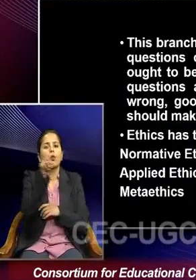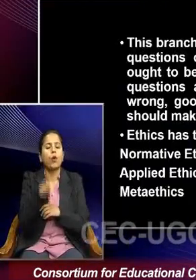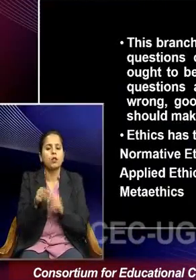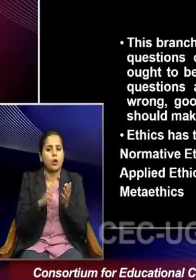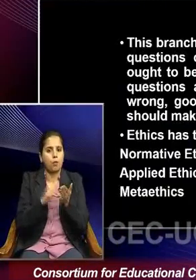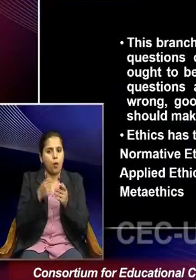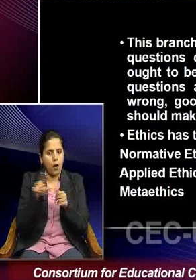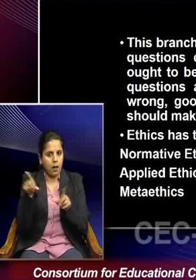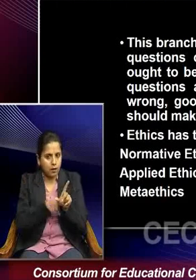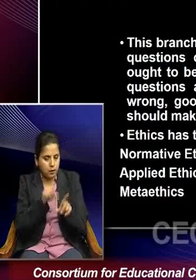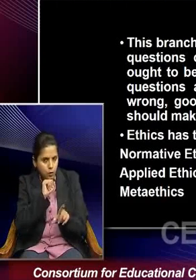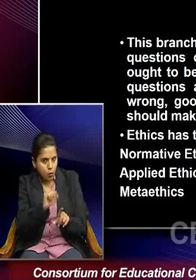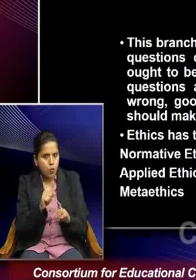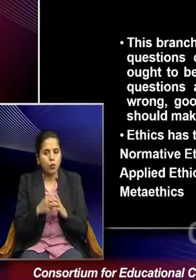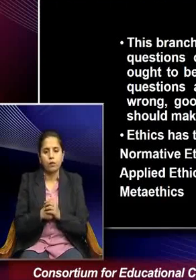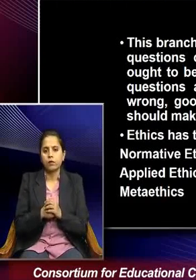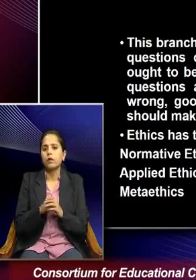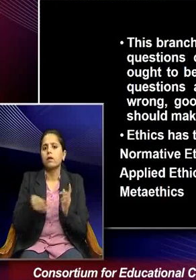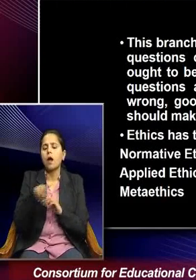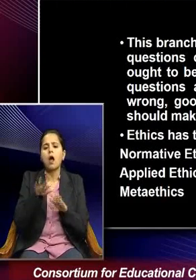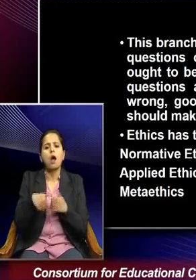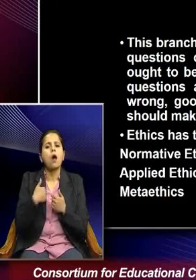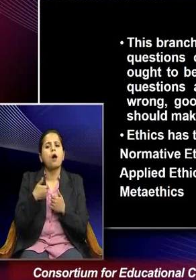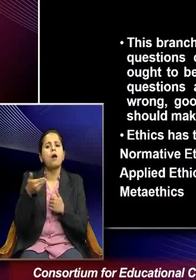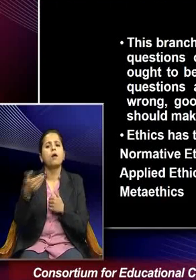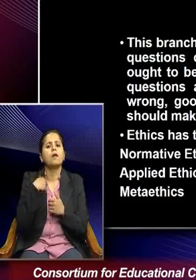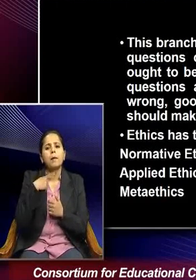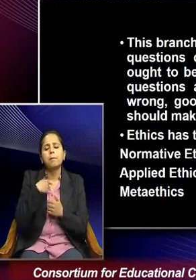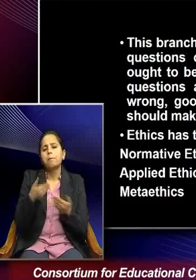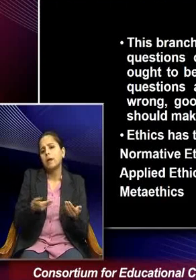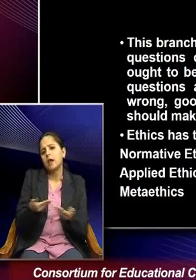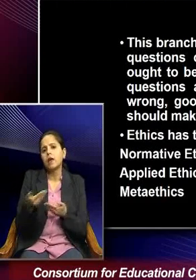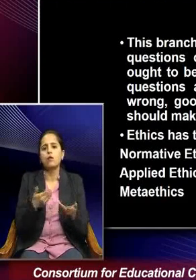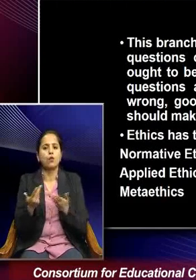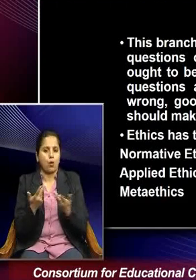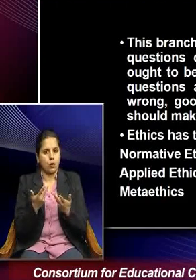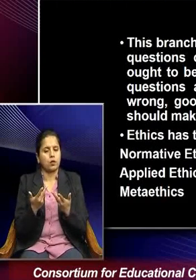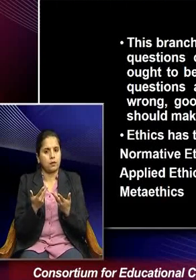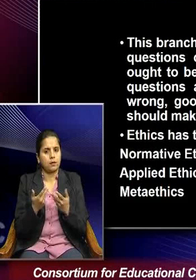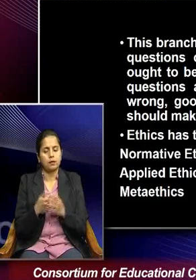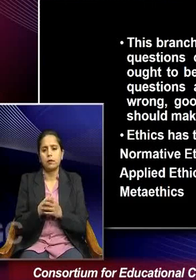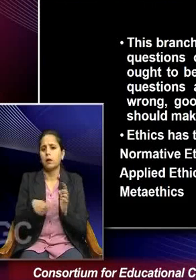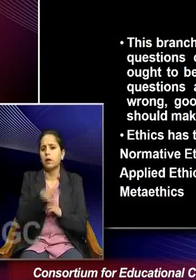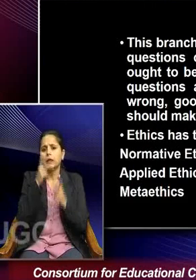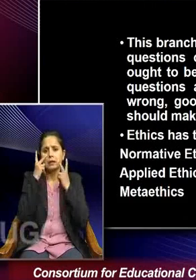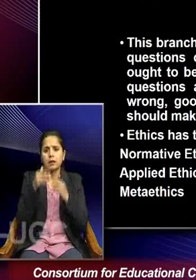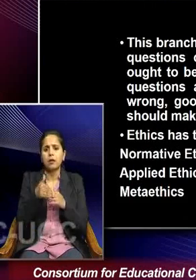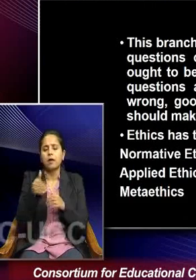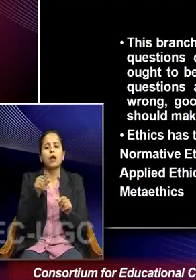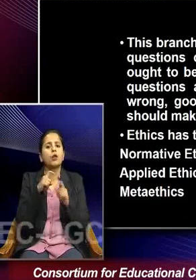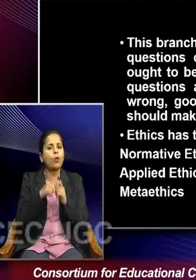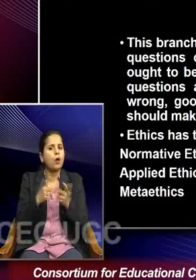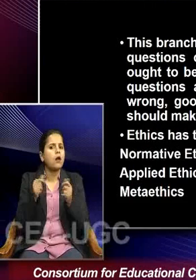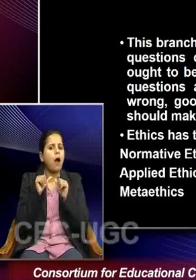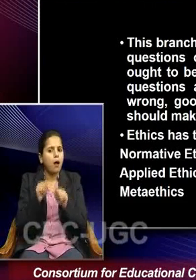morality and how we ought to behave. It seeks to answer